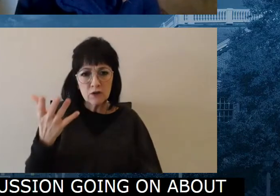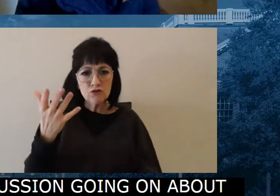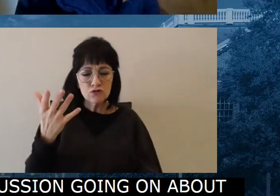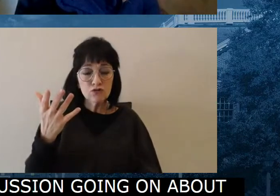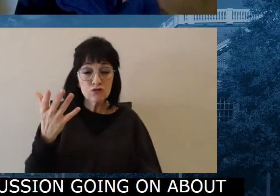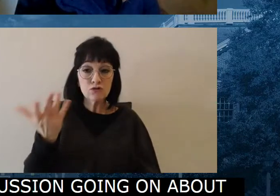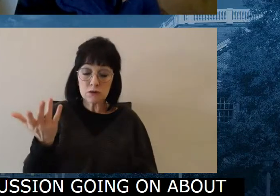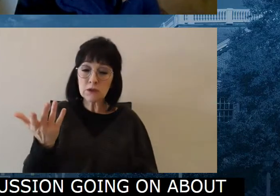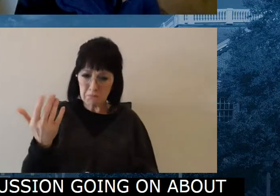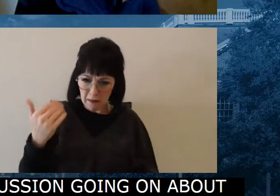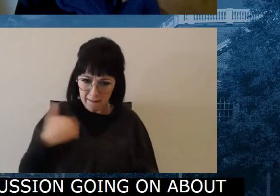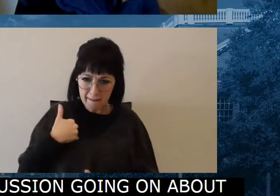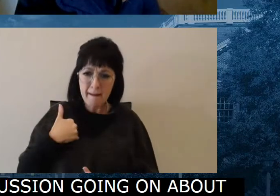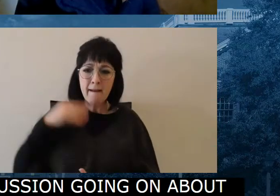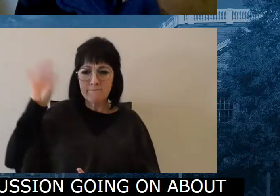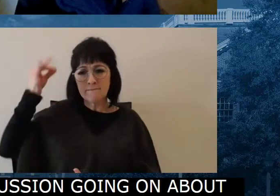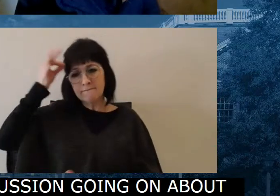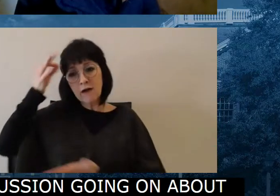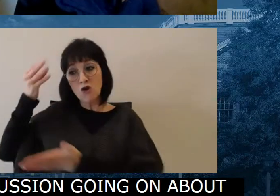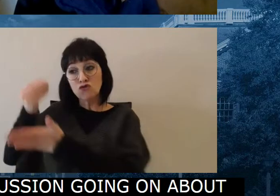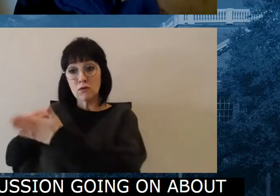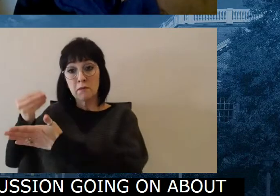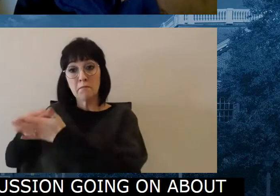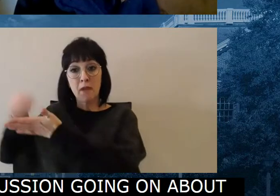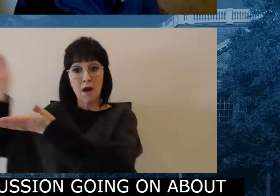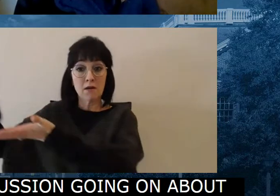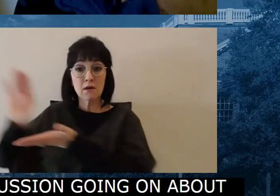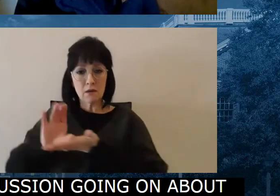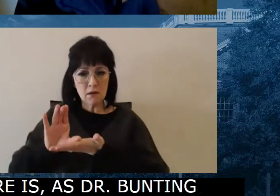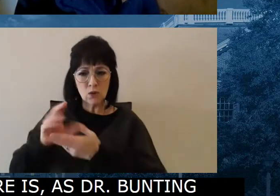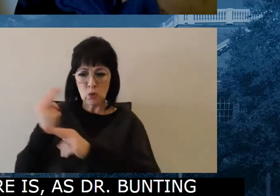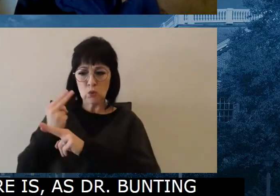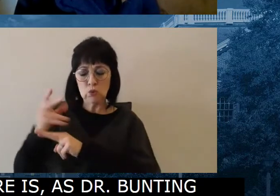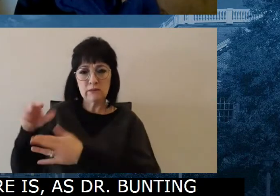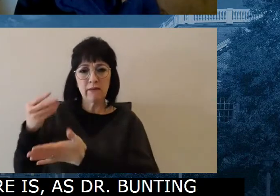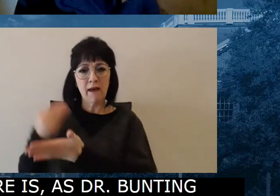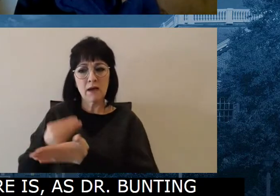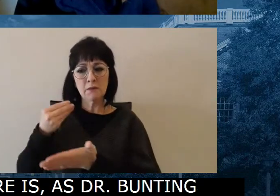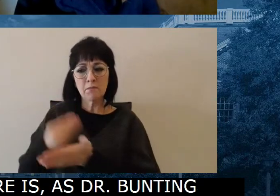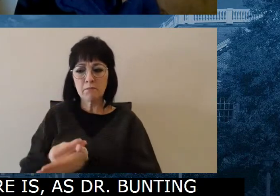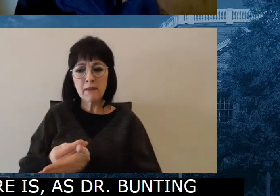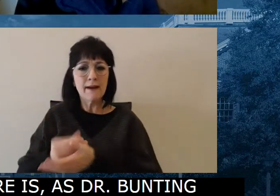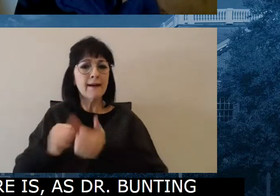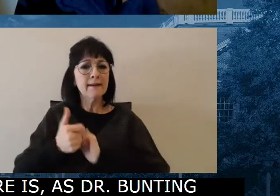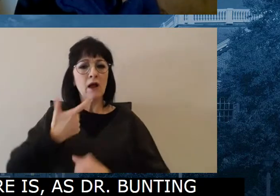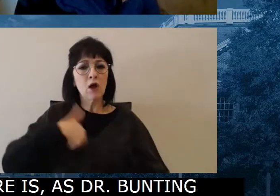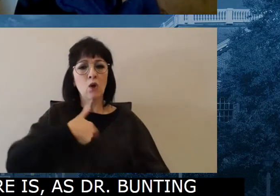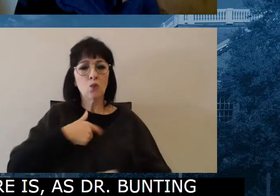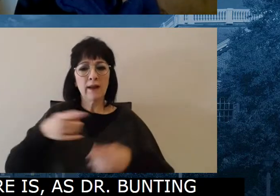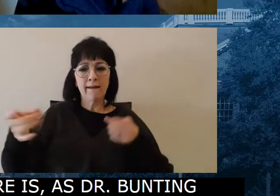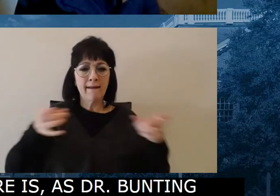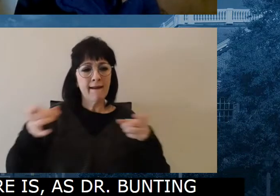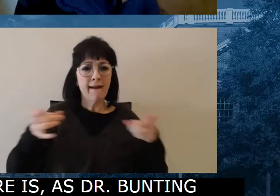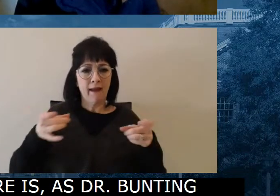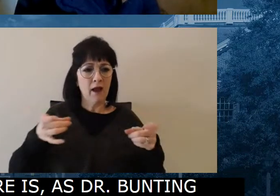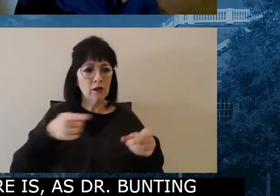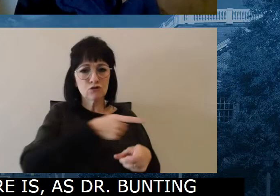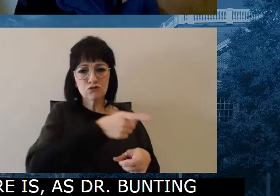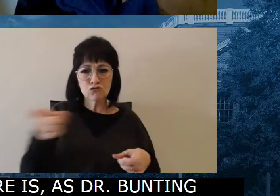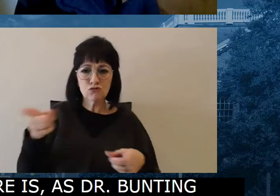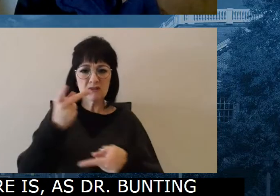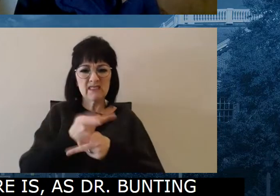federal resources to address this issue. We need to be looking at what are we going to do with our students during this coming